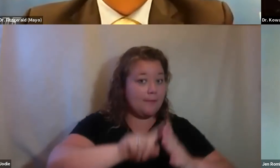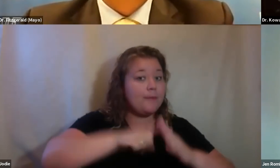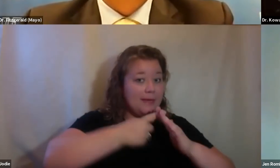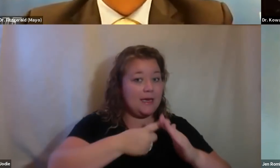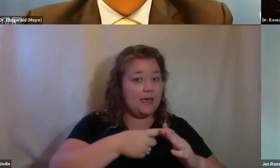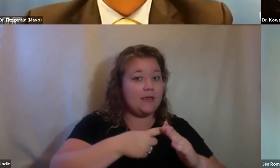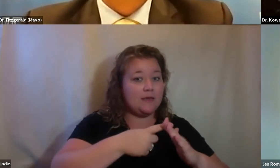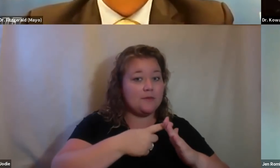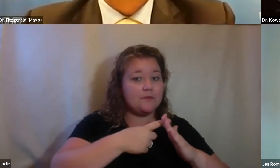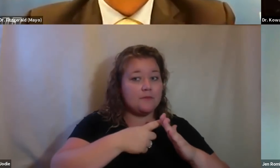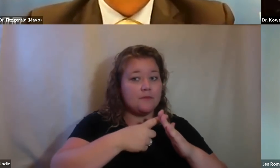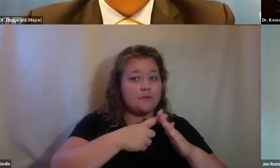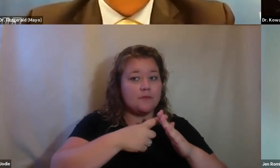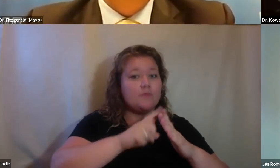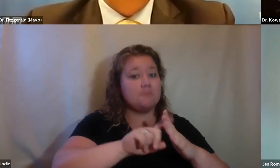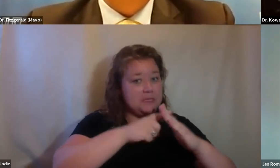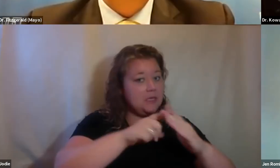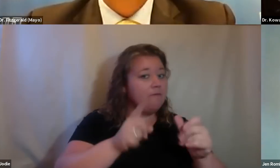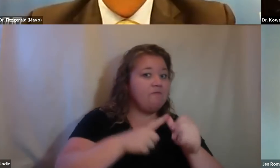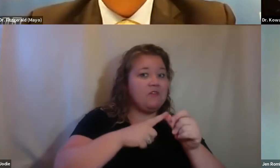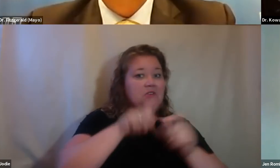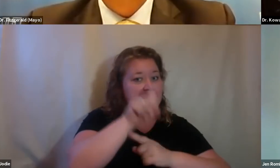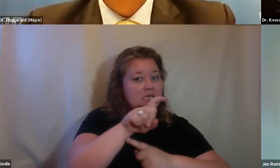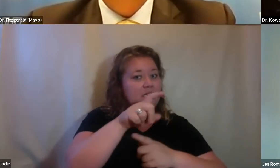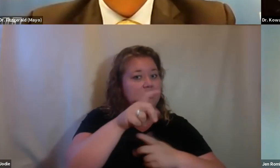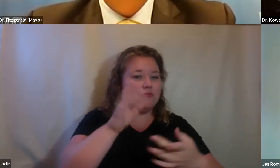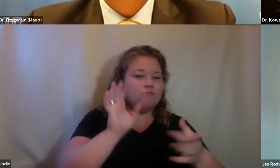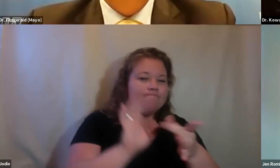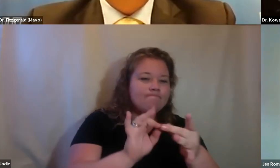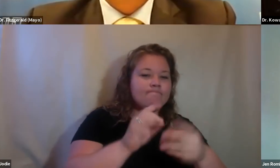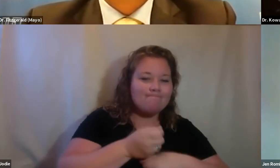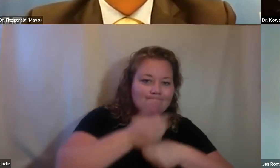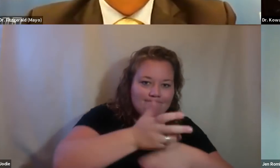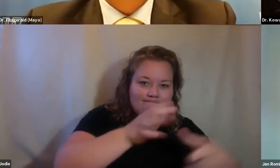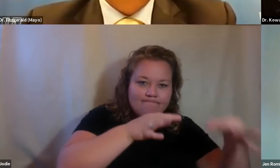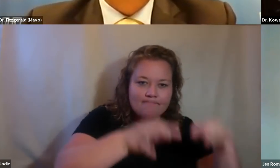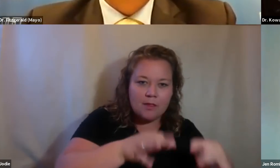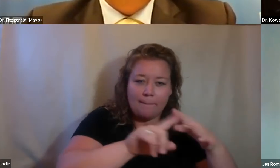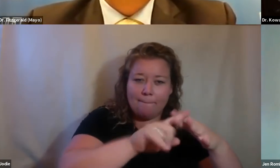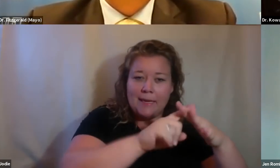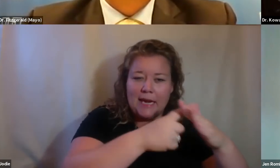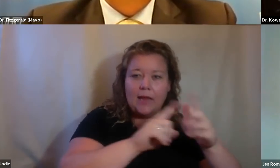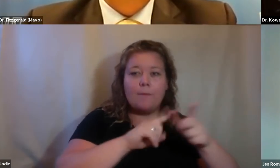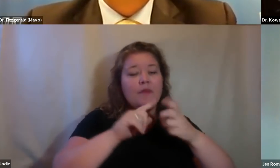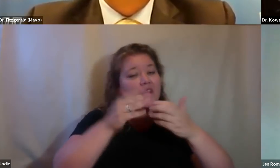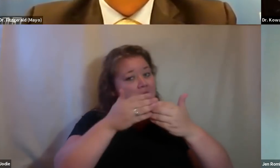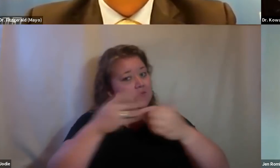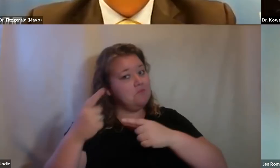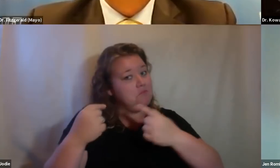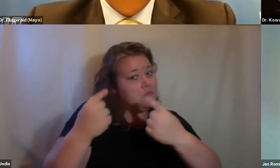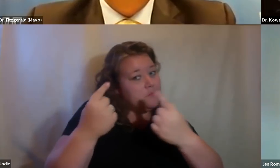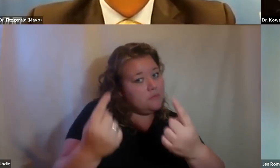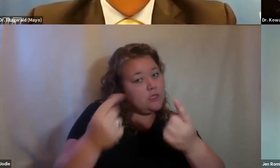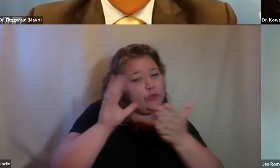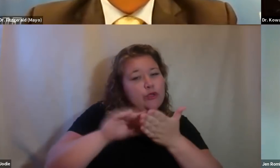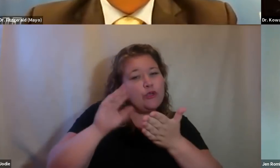to, express what we needed to do in our community early on in the disease. As we learned more about it, and again, I think as